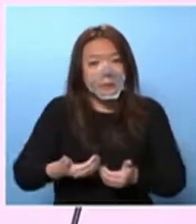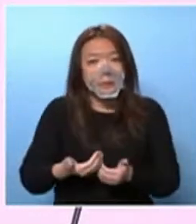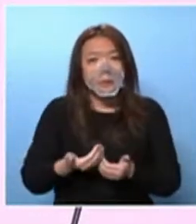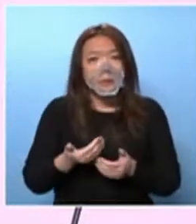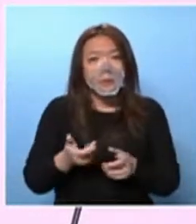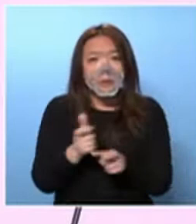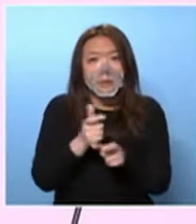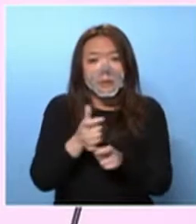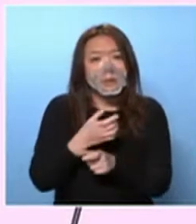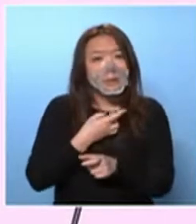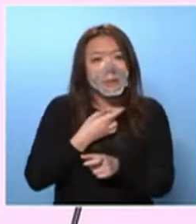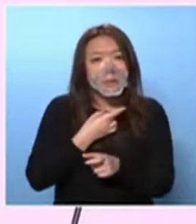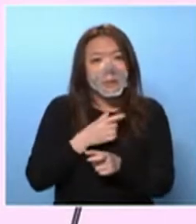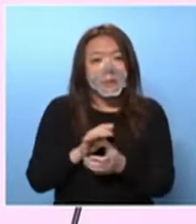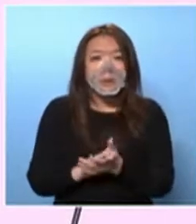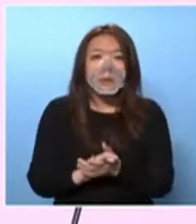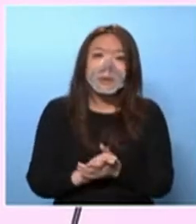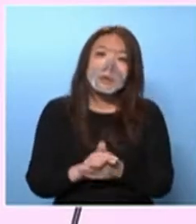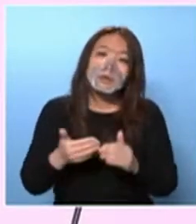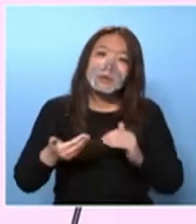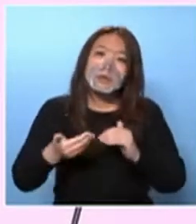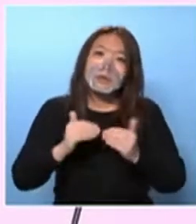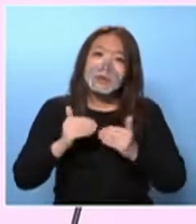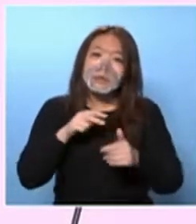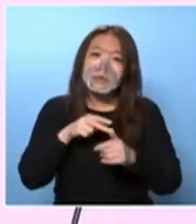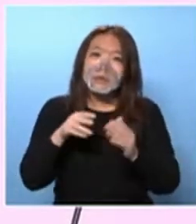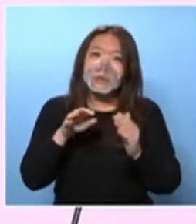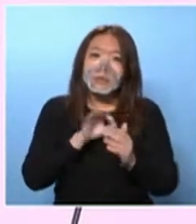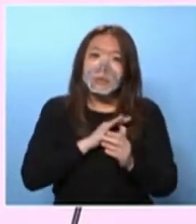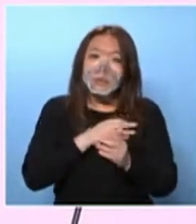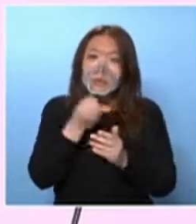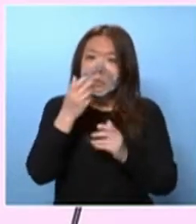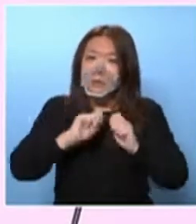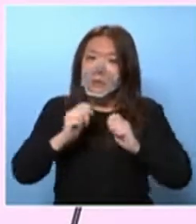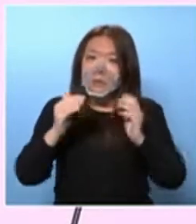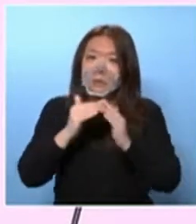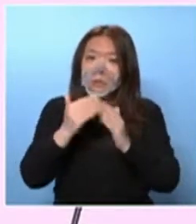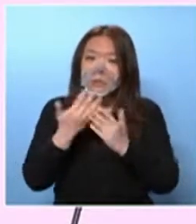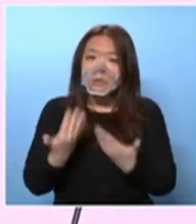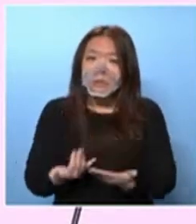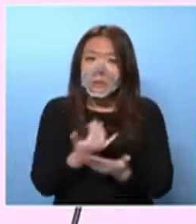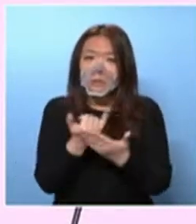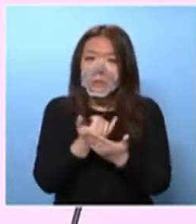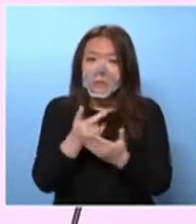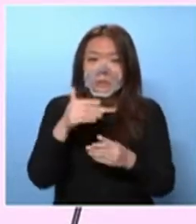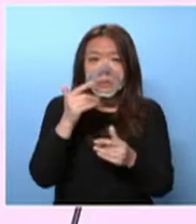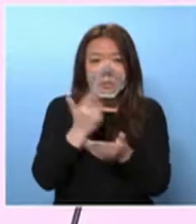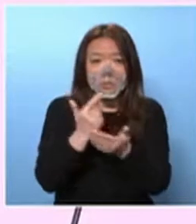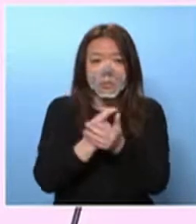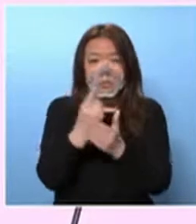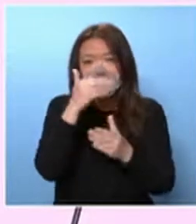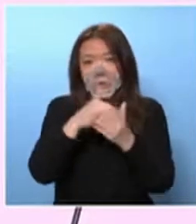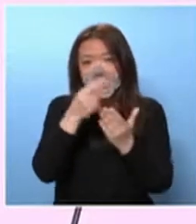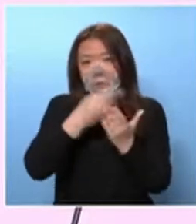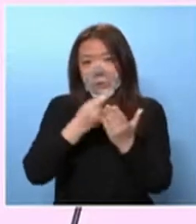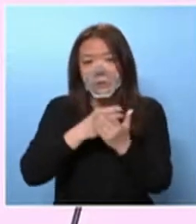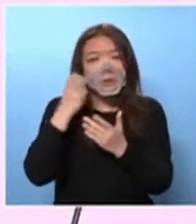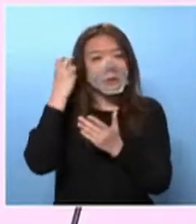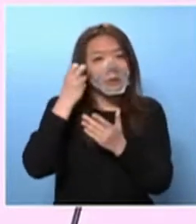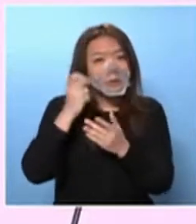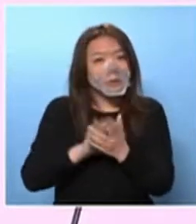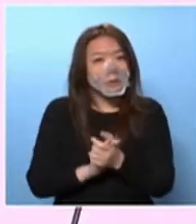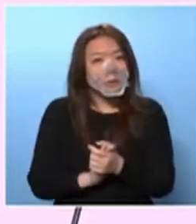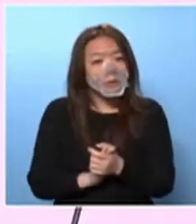record requirements, the Securities and Futures Commission, or the SFC, and the HKEX are reviewing the main board